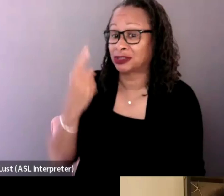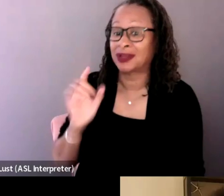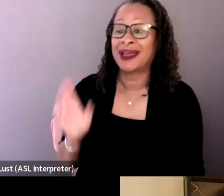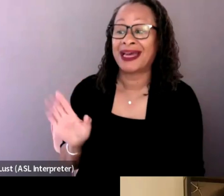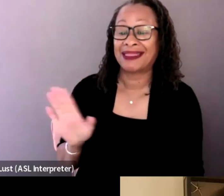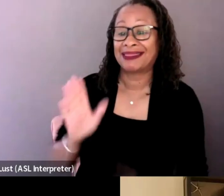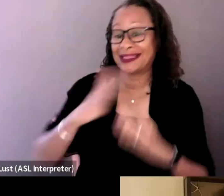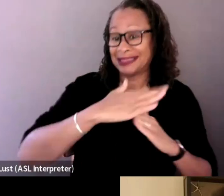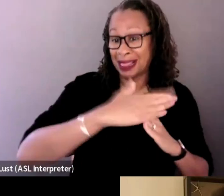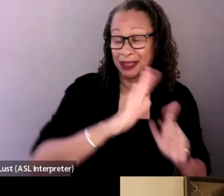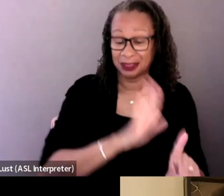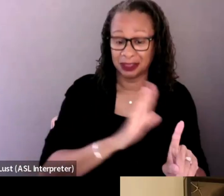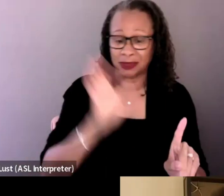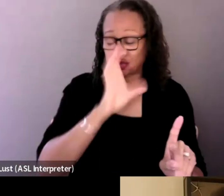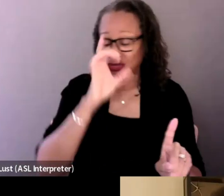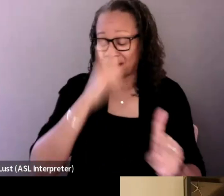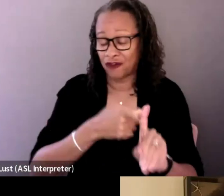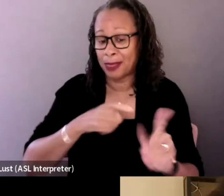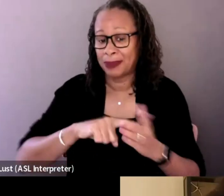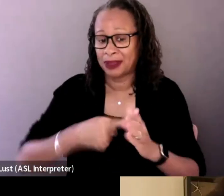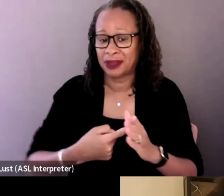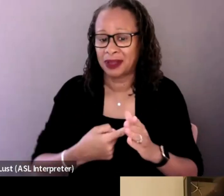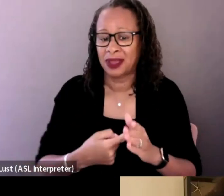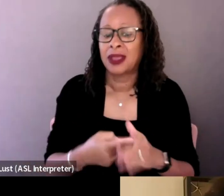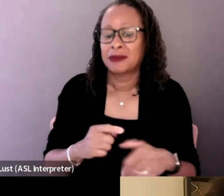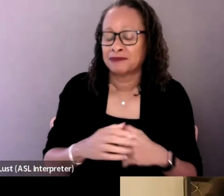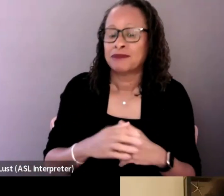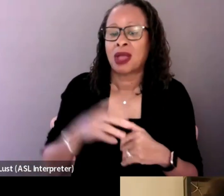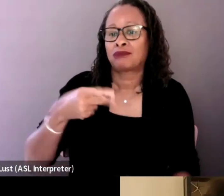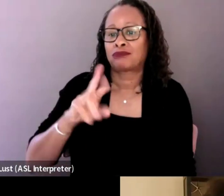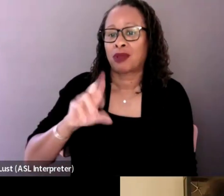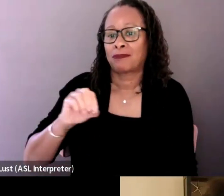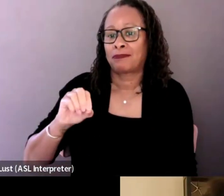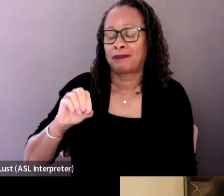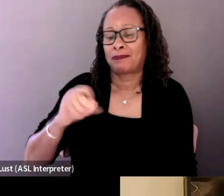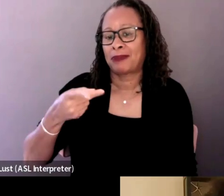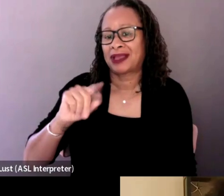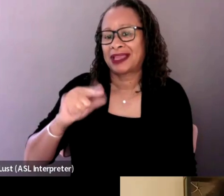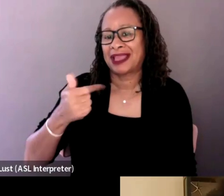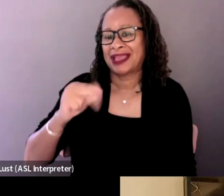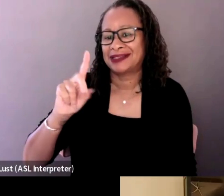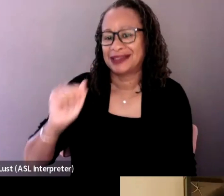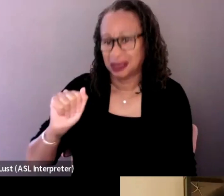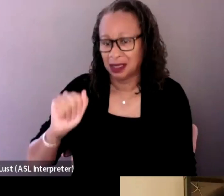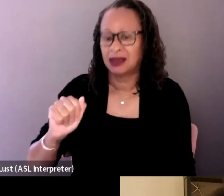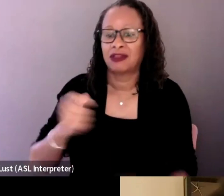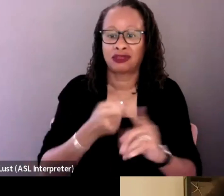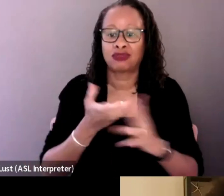seeking, from the beginning, they were seeking propaganda through our camera, we decided to make a movie about propaganda, and that took